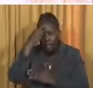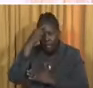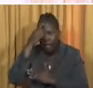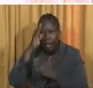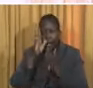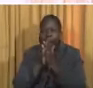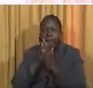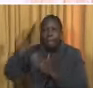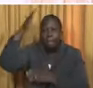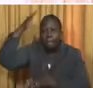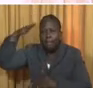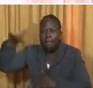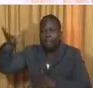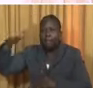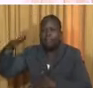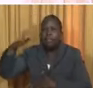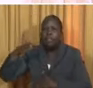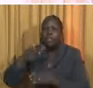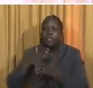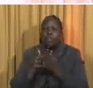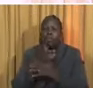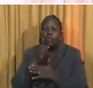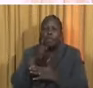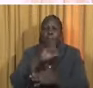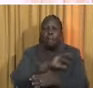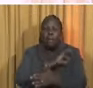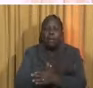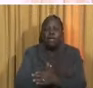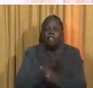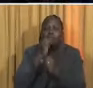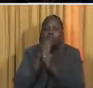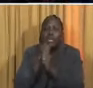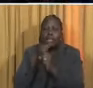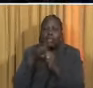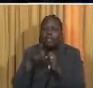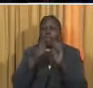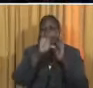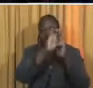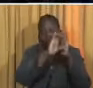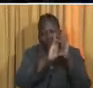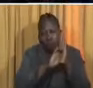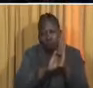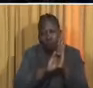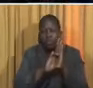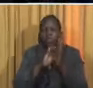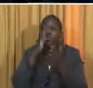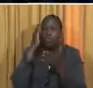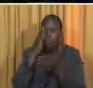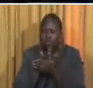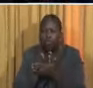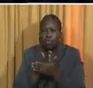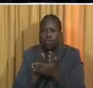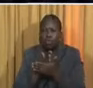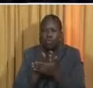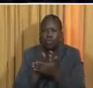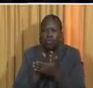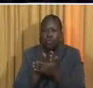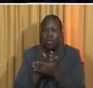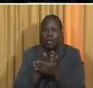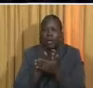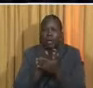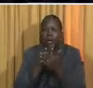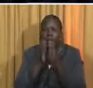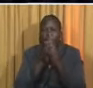alone that is reposed of the power to amend the Constitution. And indeed, clauses 4 and 5